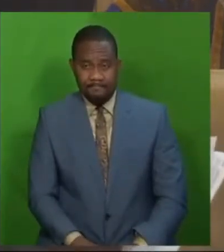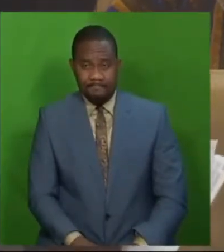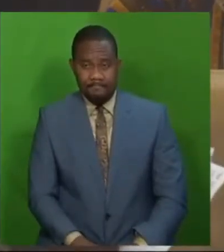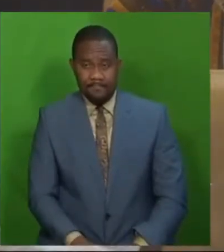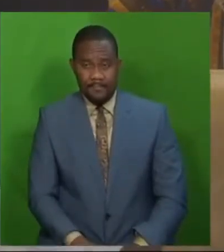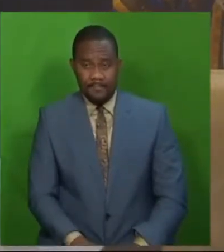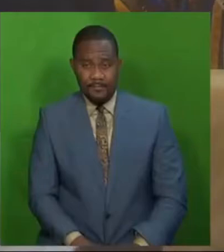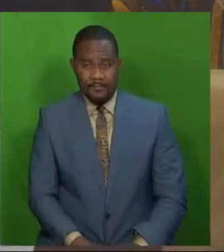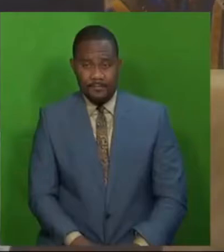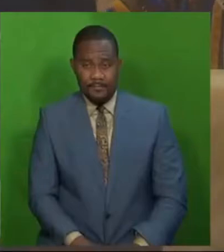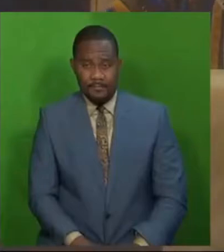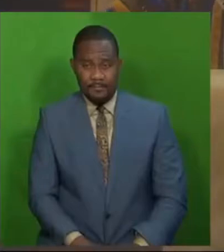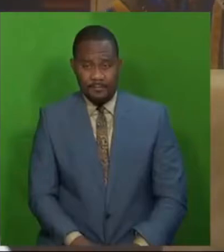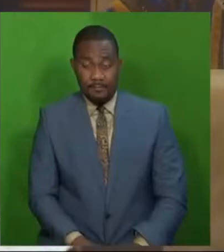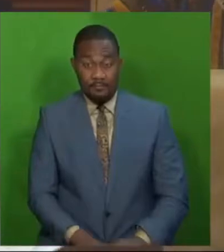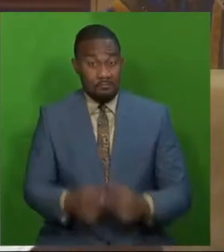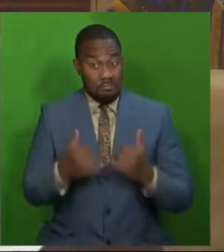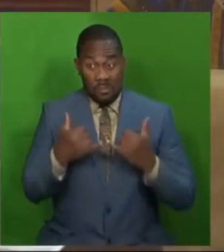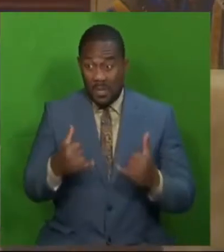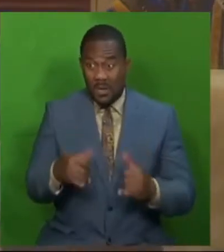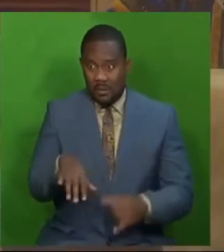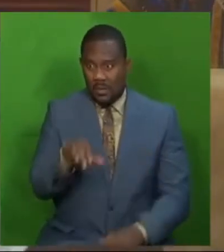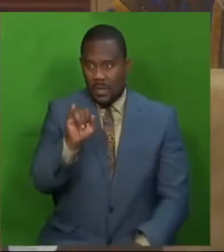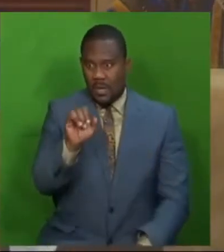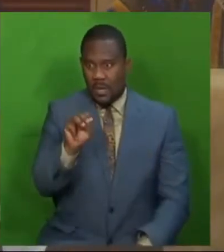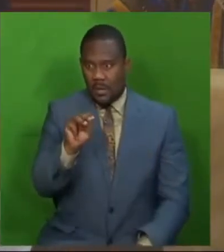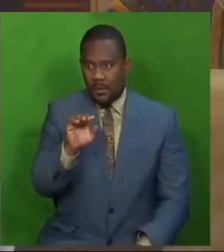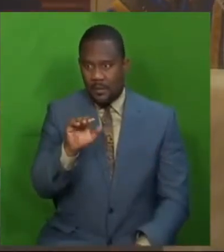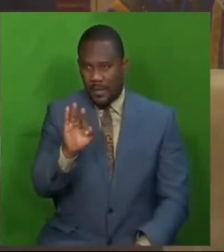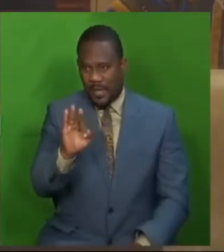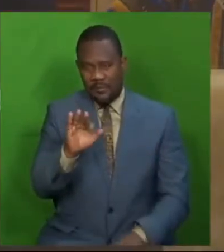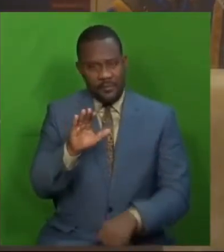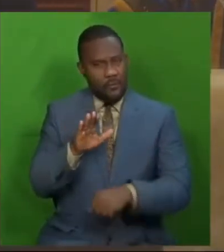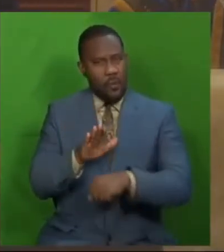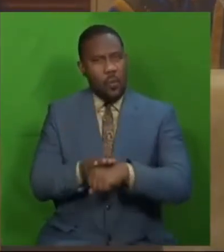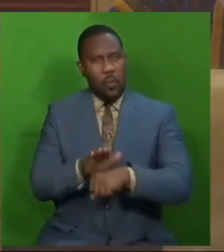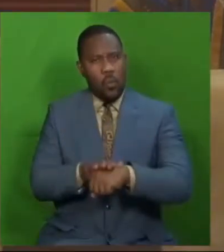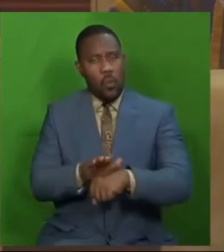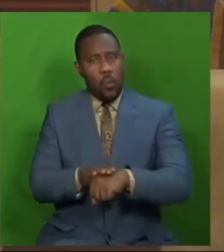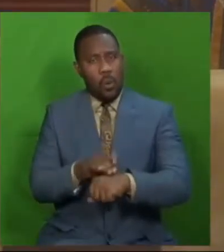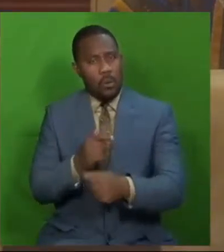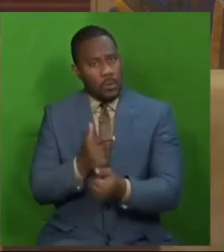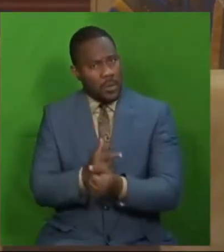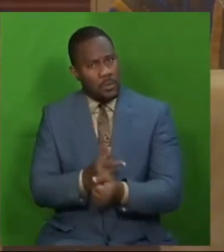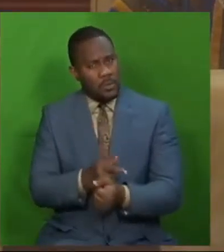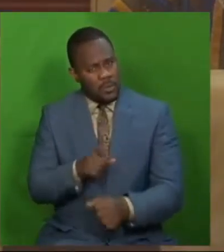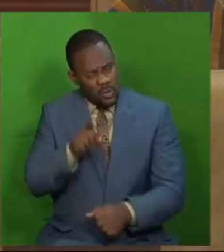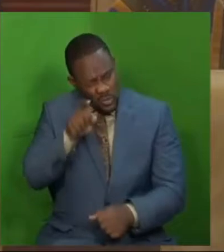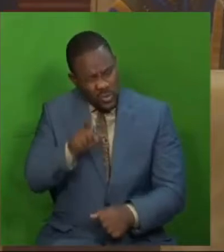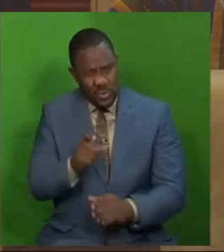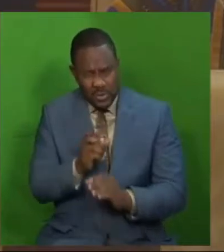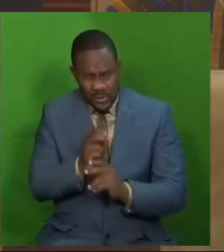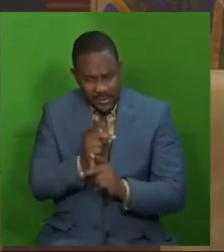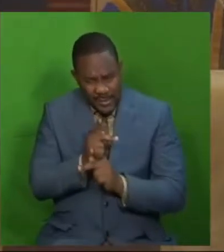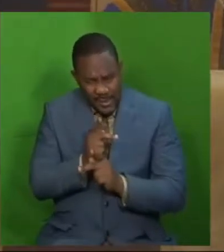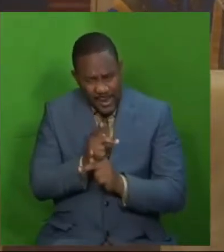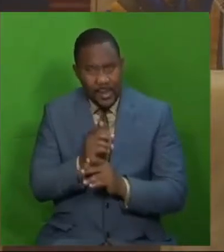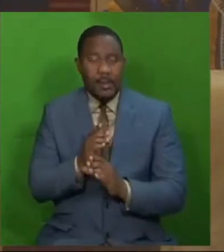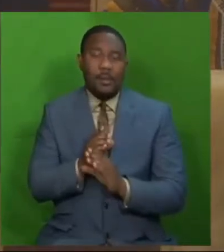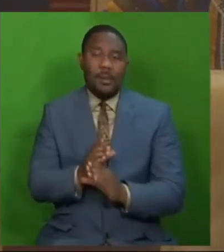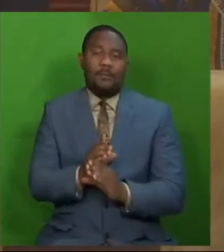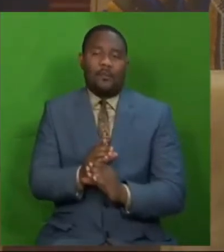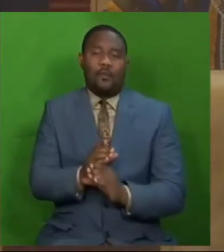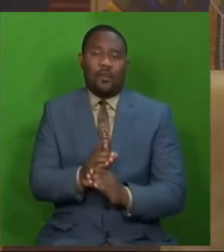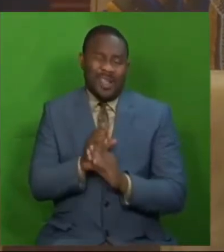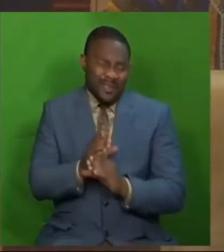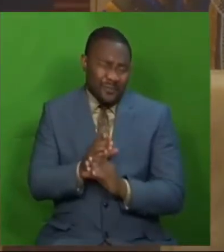the IMF has cautioned Ghana to be very, very careful with that deal,